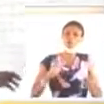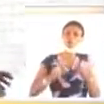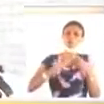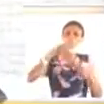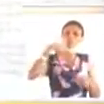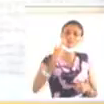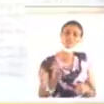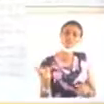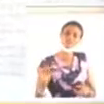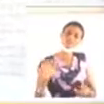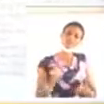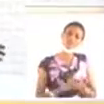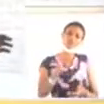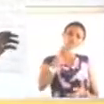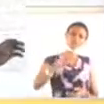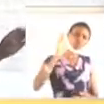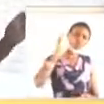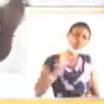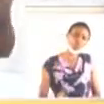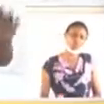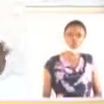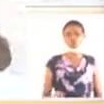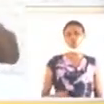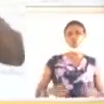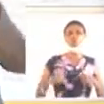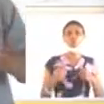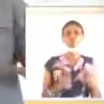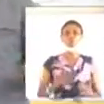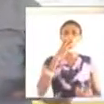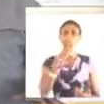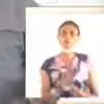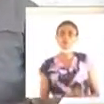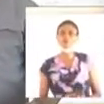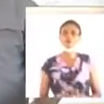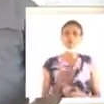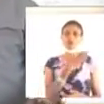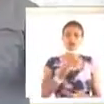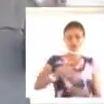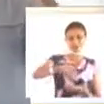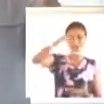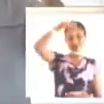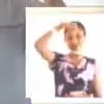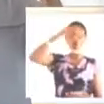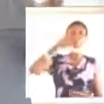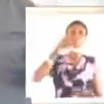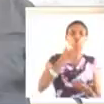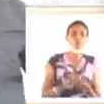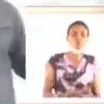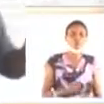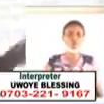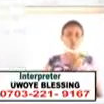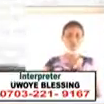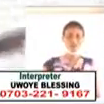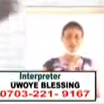young boys and young girls to inculcate the